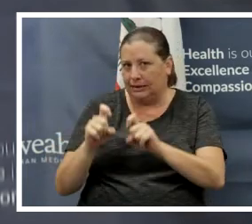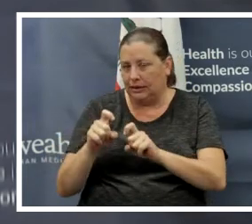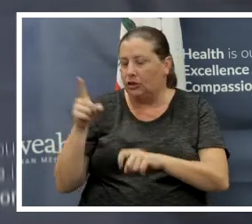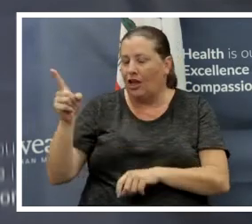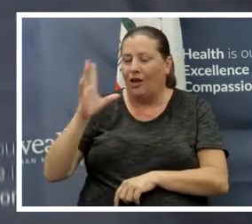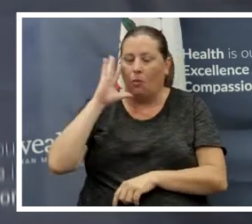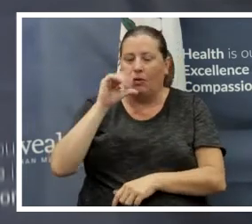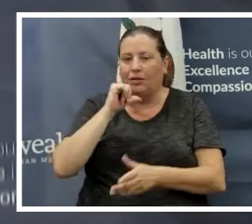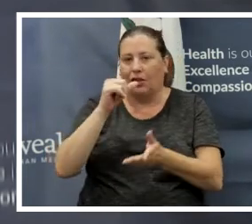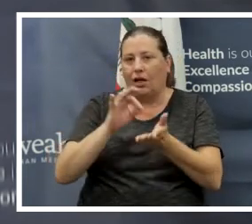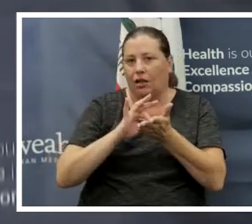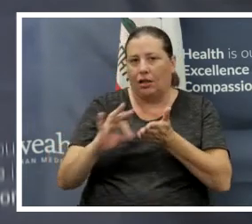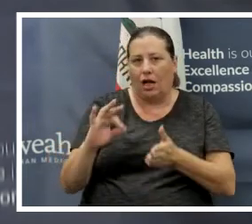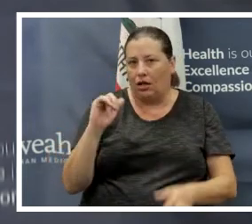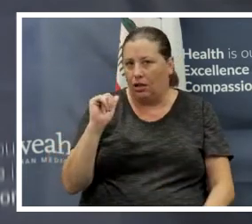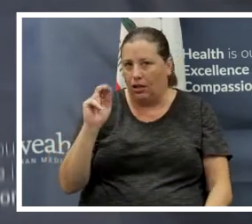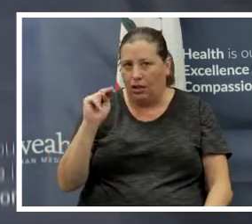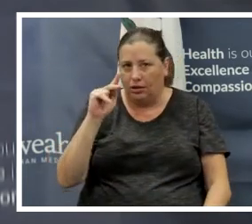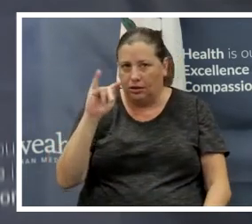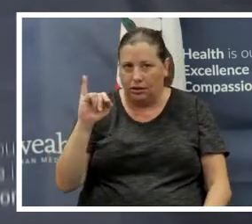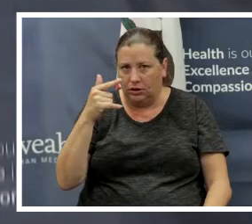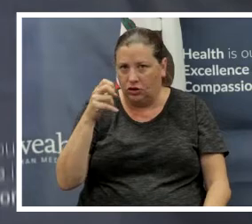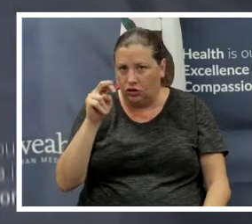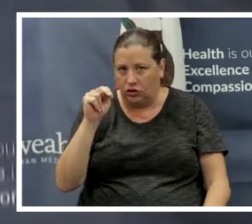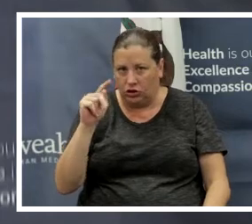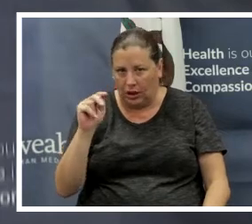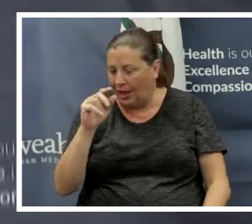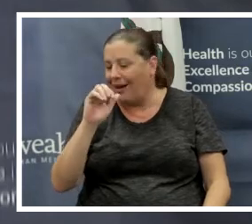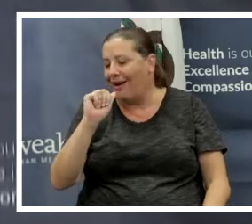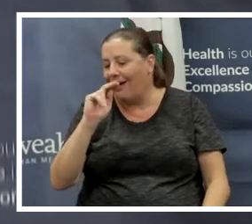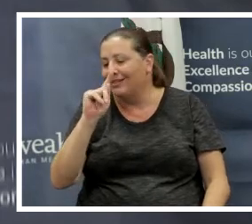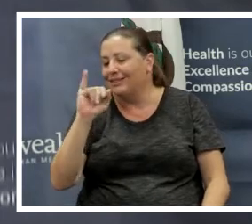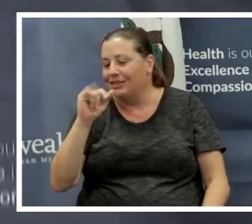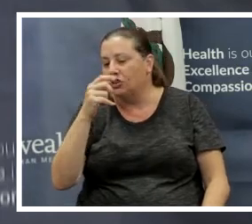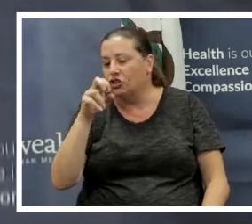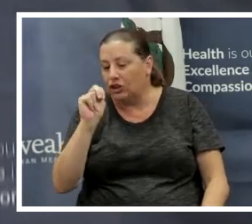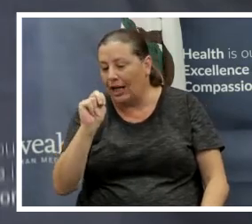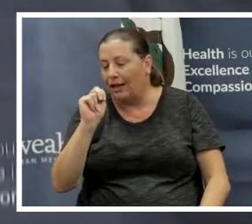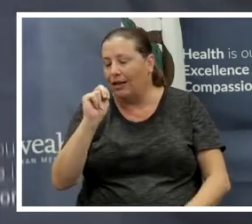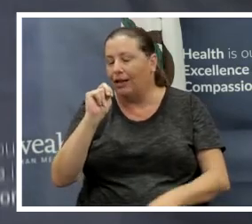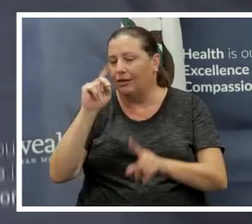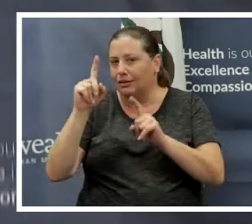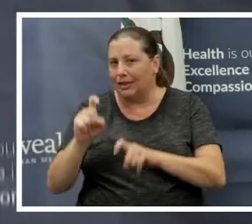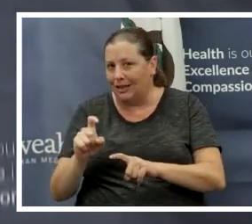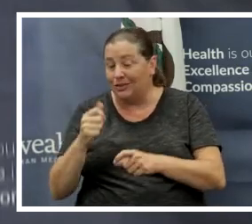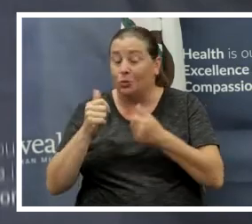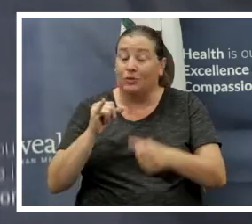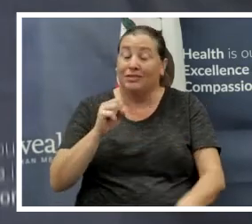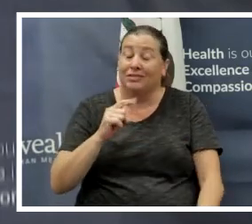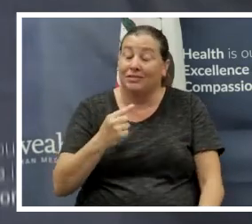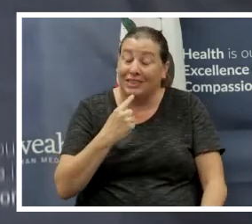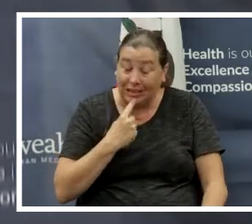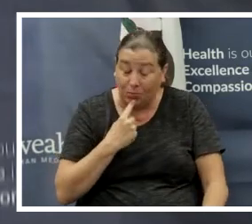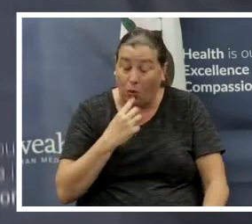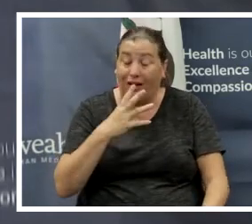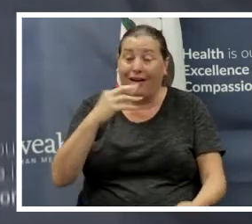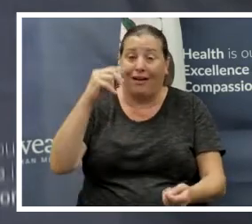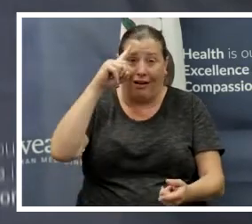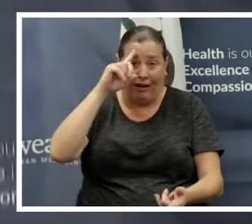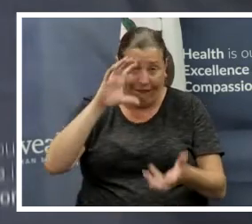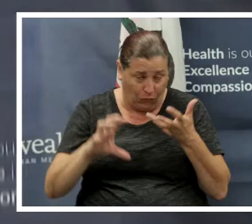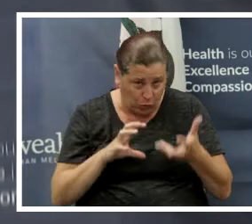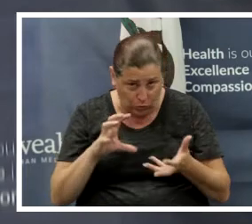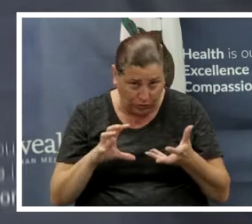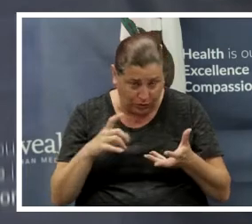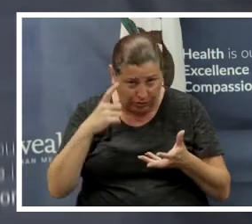antigen-based tests, which is very disappointing and actually quite confusing because it is the state